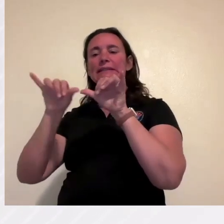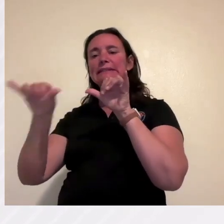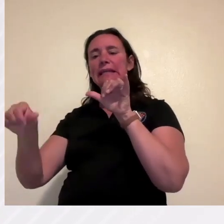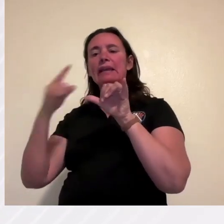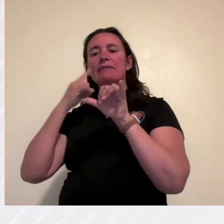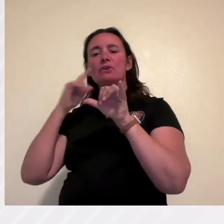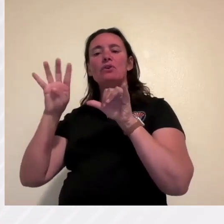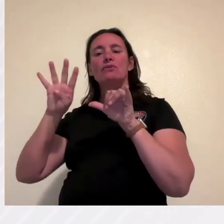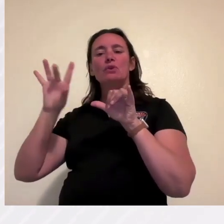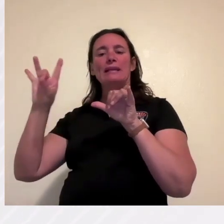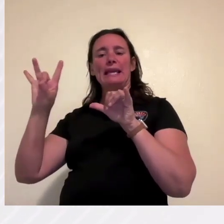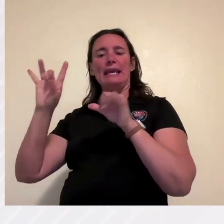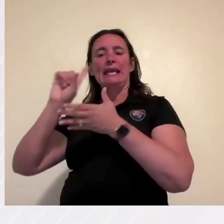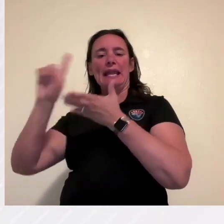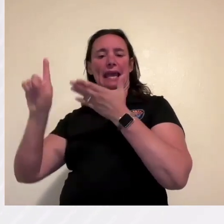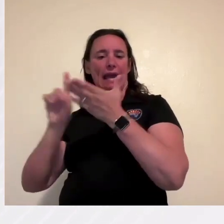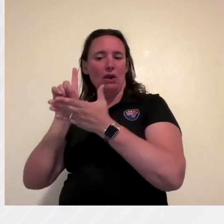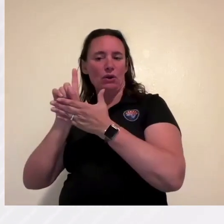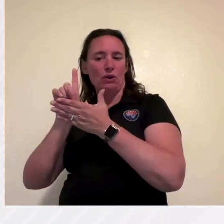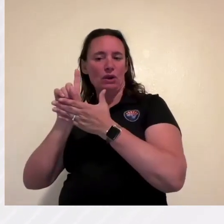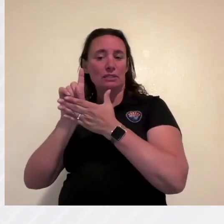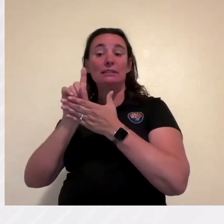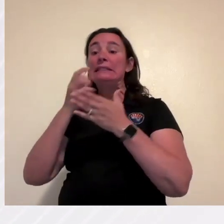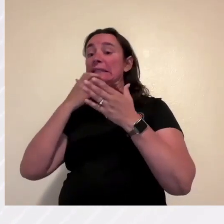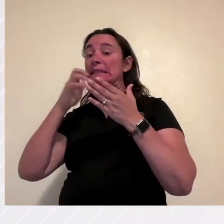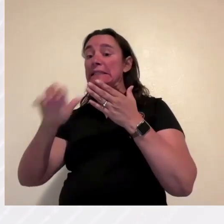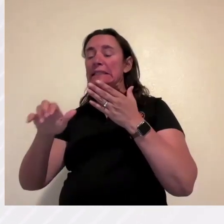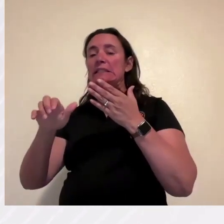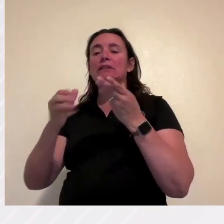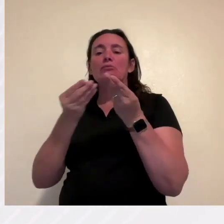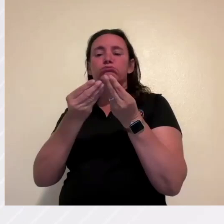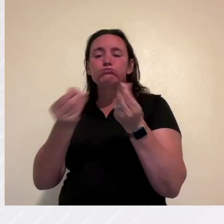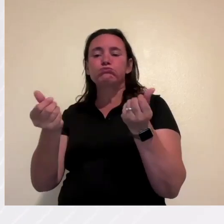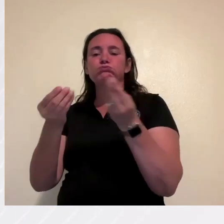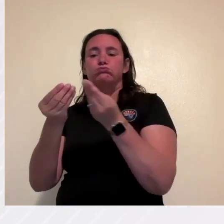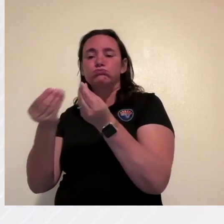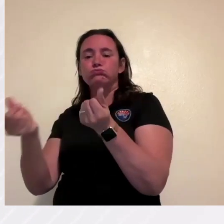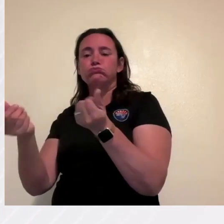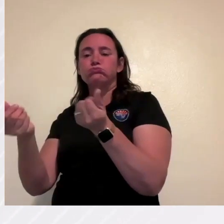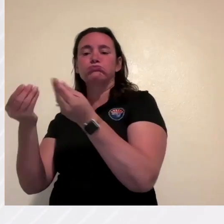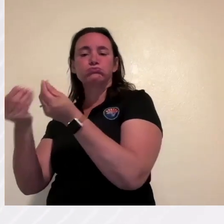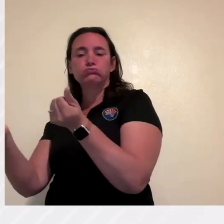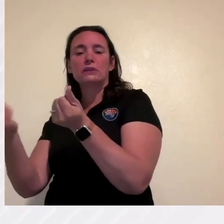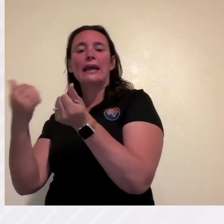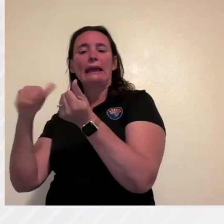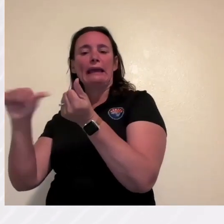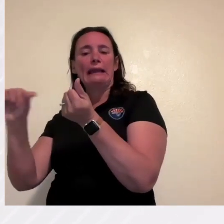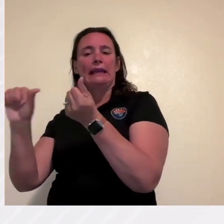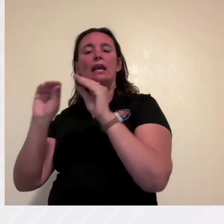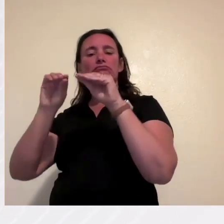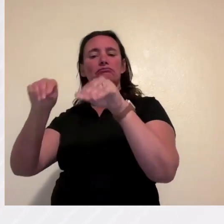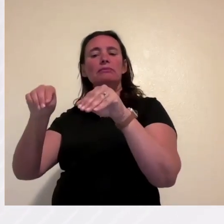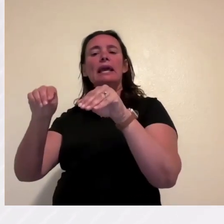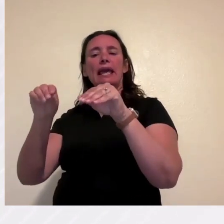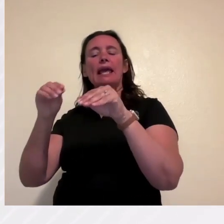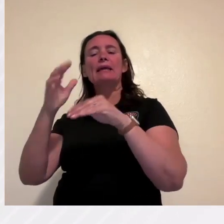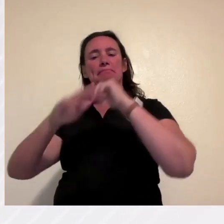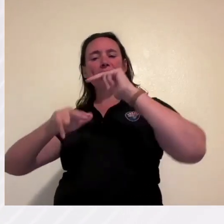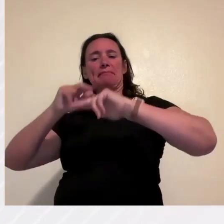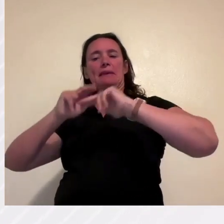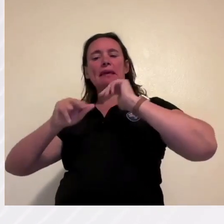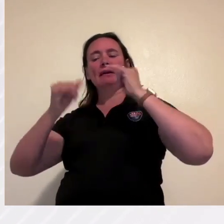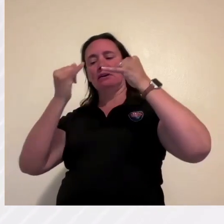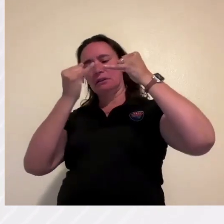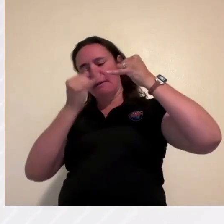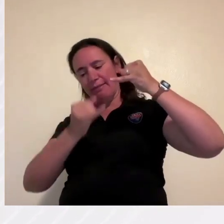and they are mitigating any heat where they could insert themselves safely and continue to build line construction with the